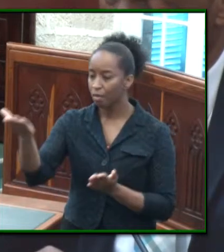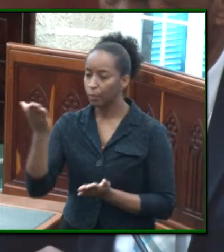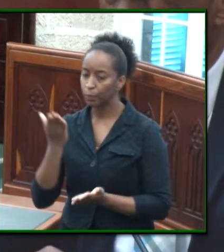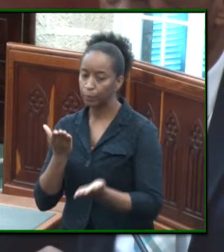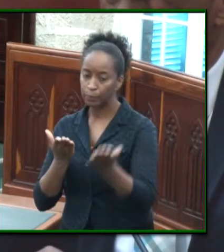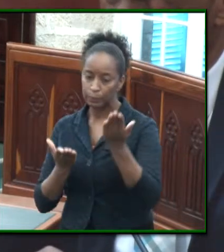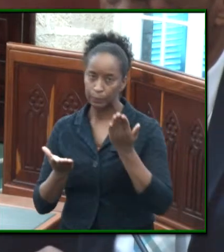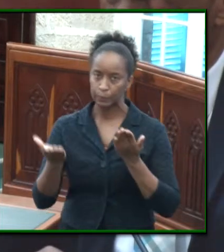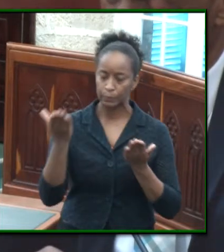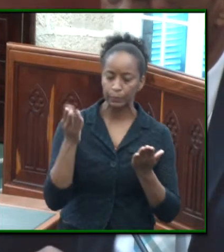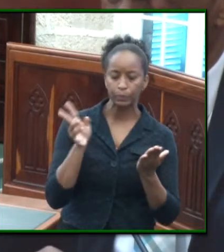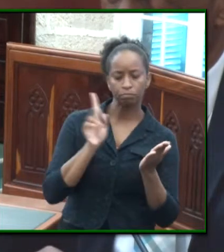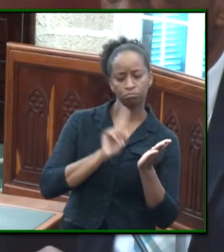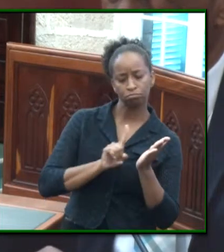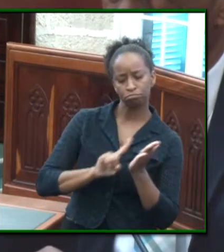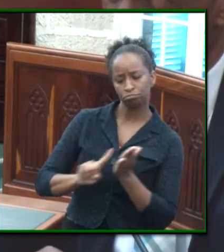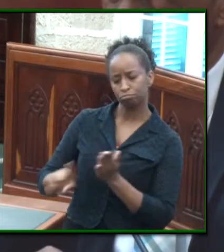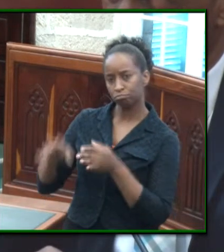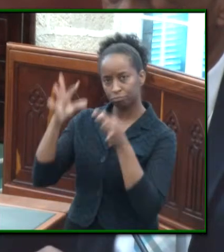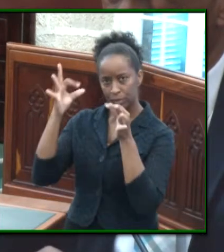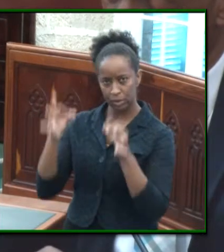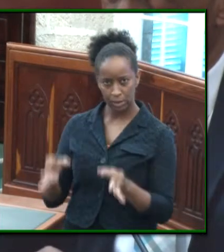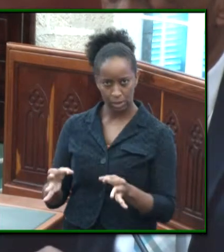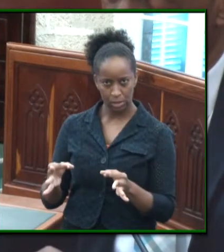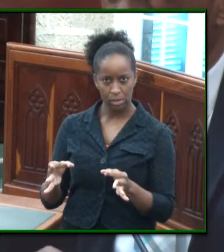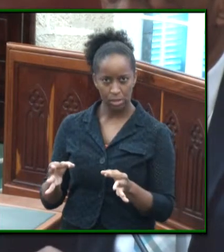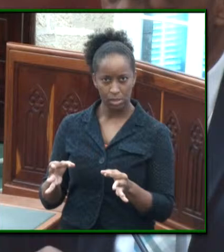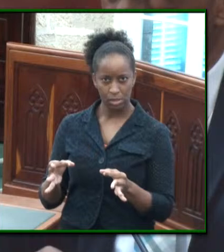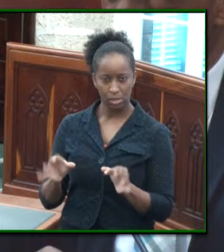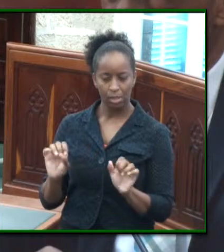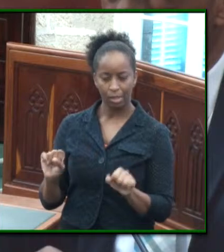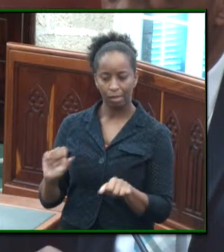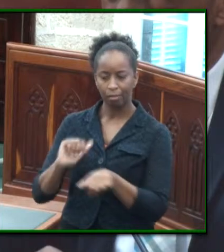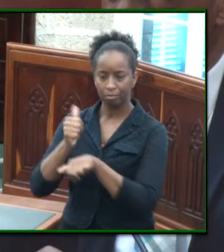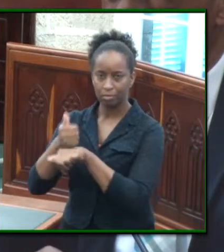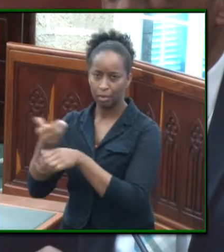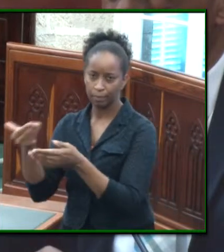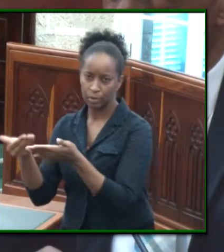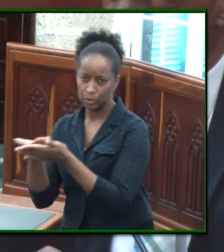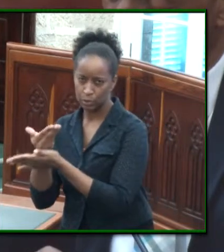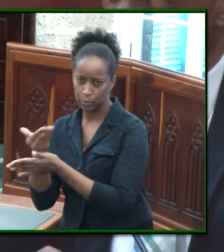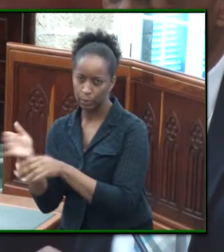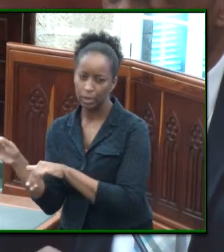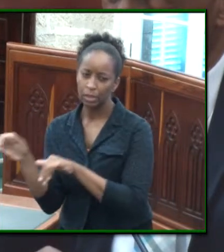new civic center, much like the people of St. Joseph got one 20 years ago.